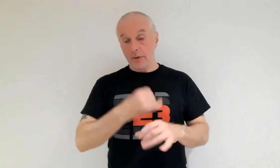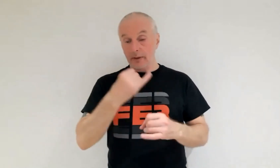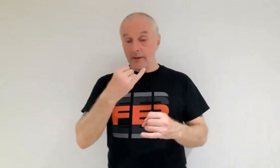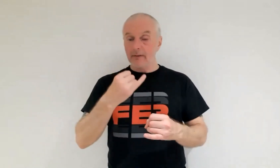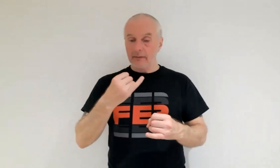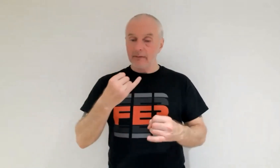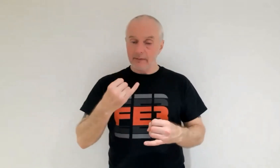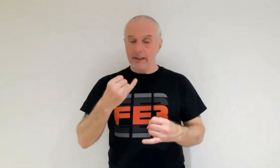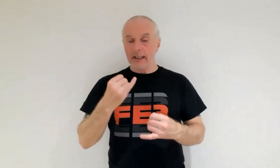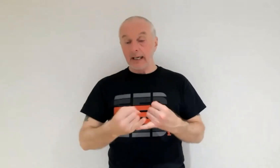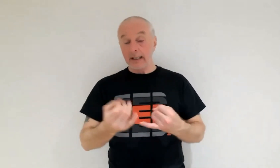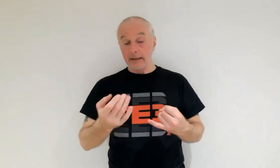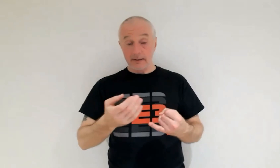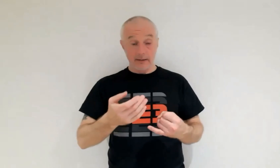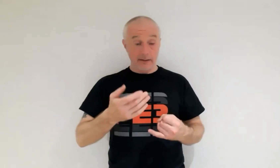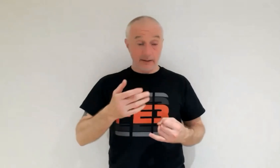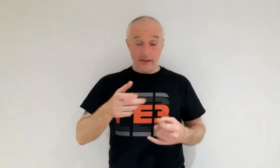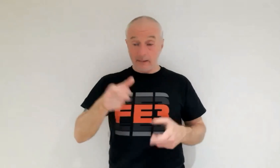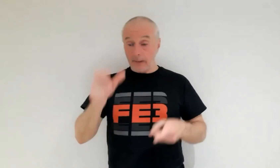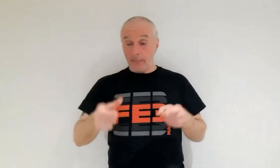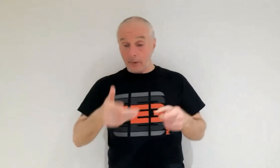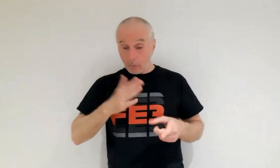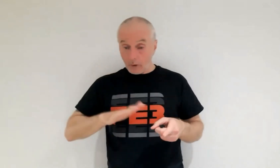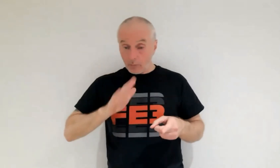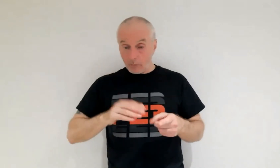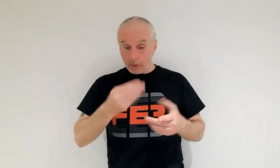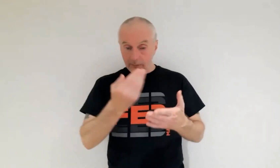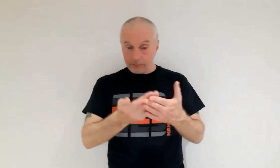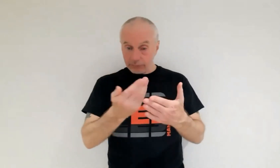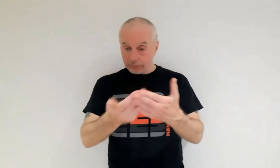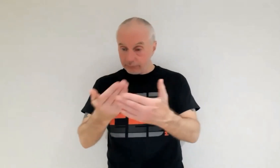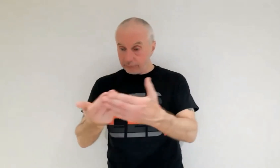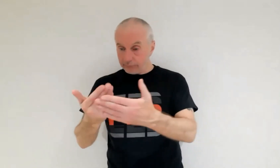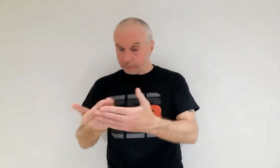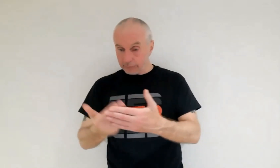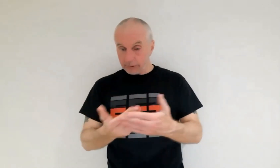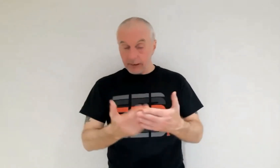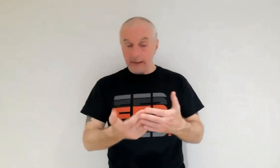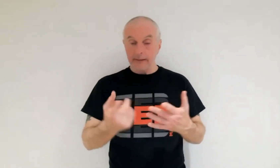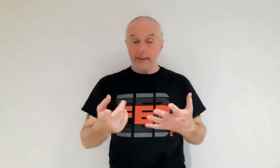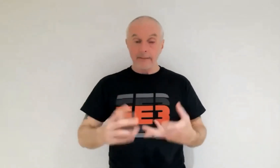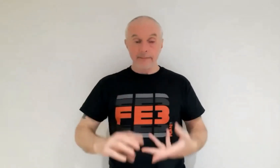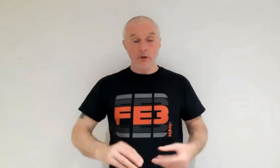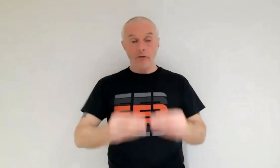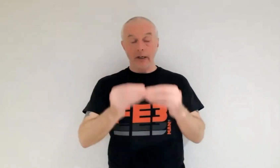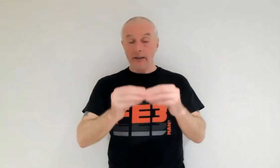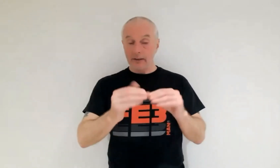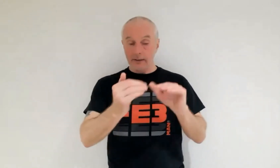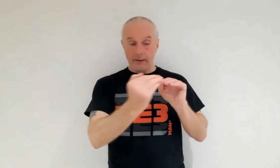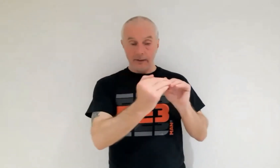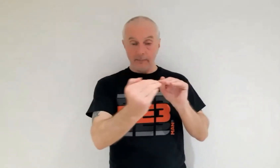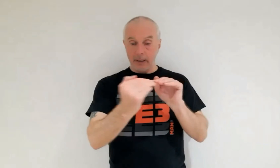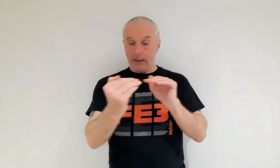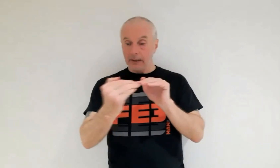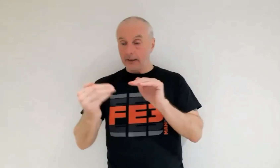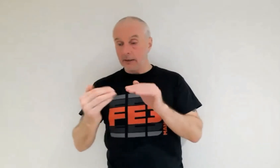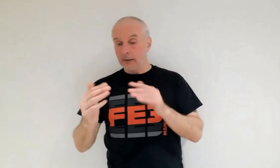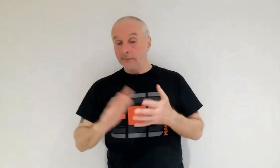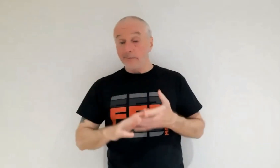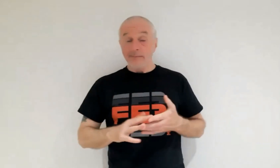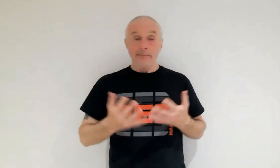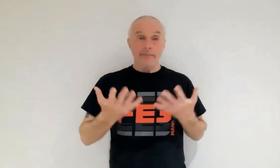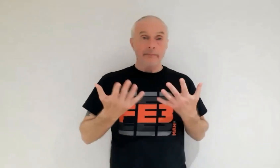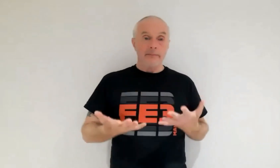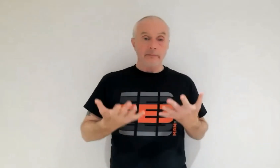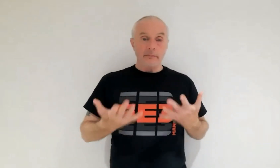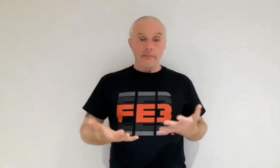to be developed, and then more kind of bespoke applications, if you like, so ones that we don't currently use